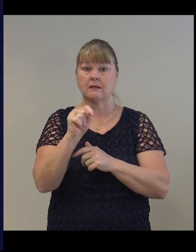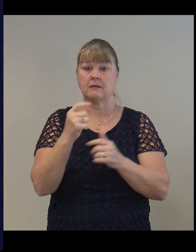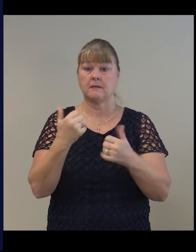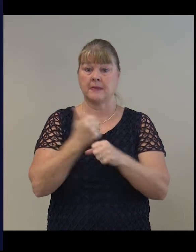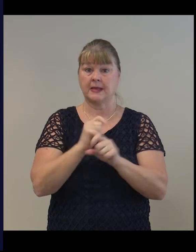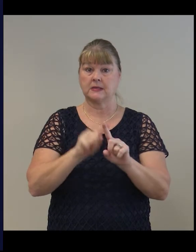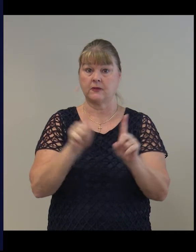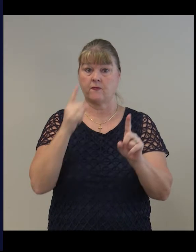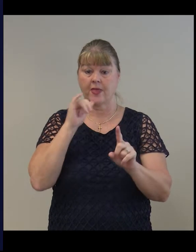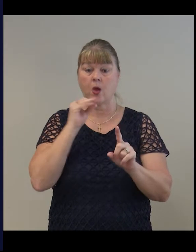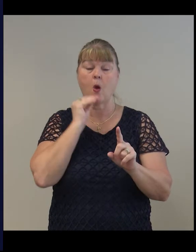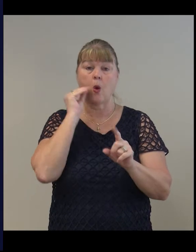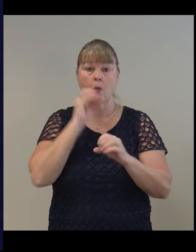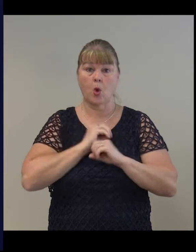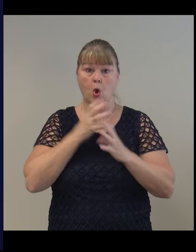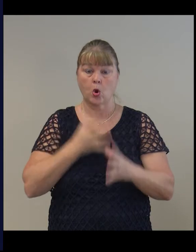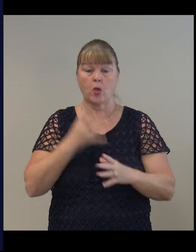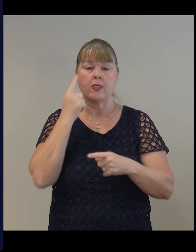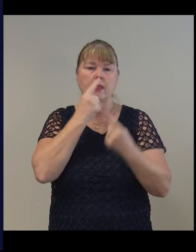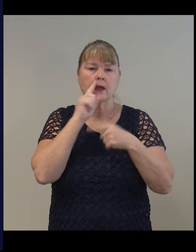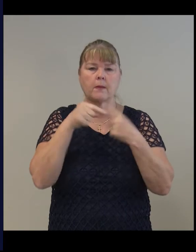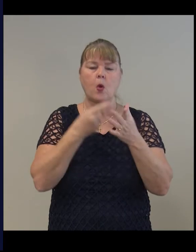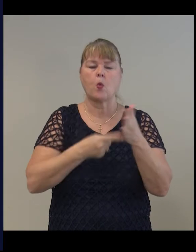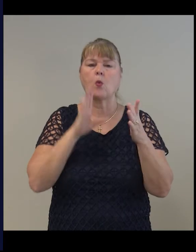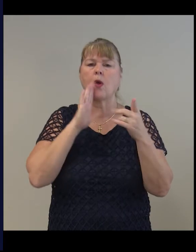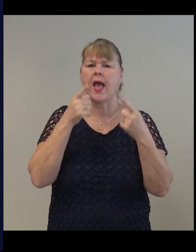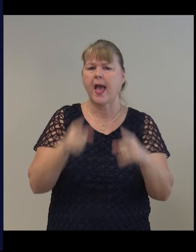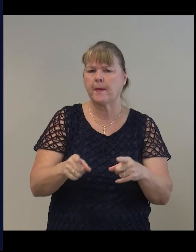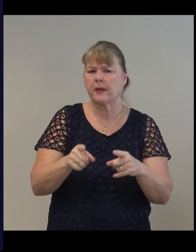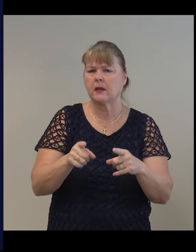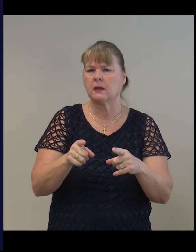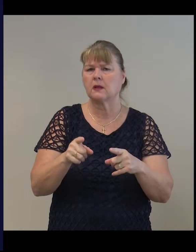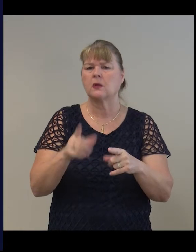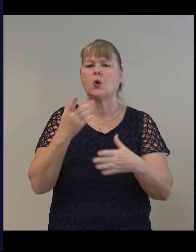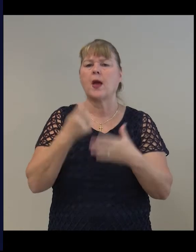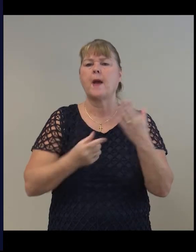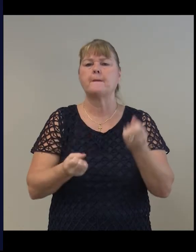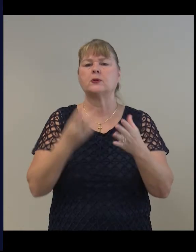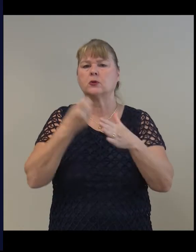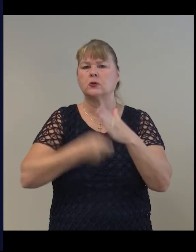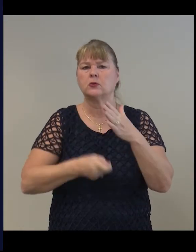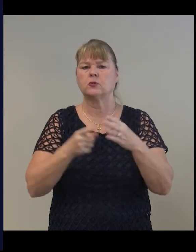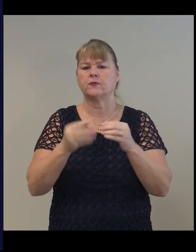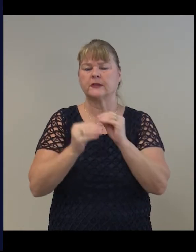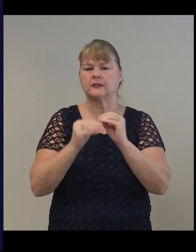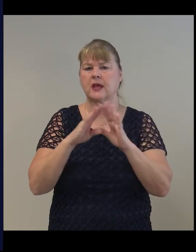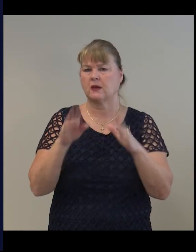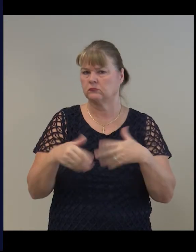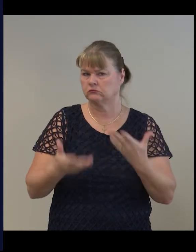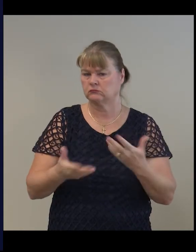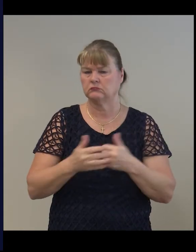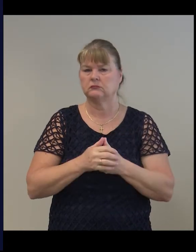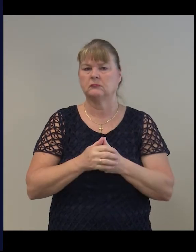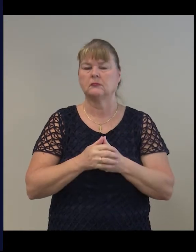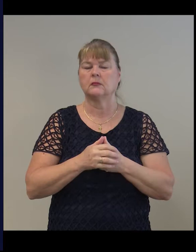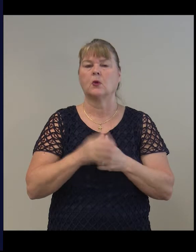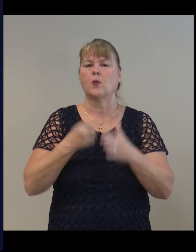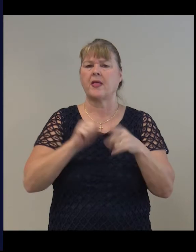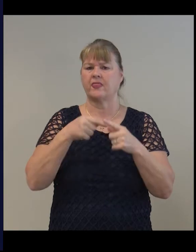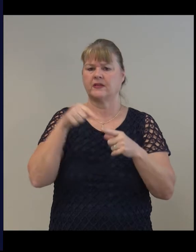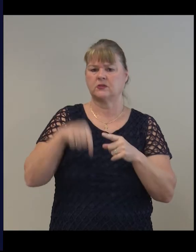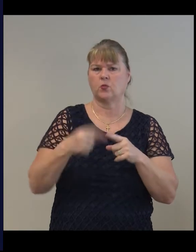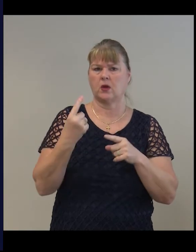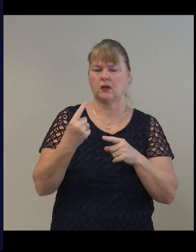they were thinking about what happened and what their recovery state is going to look like? What about this one? In the back of this home,